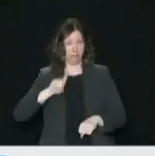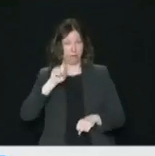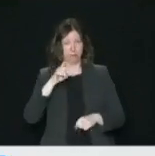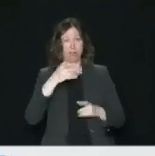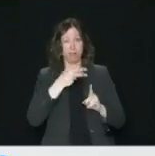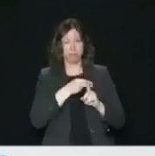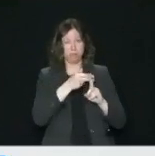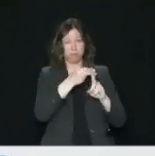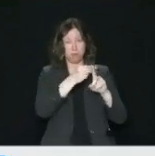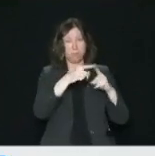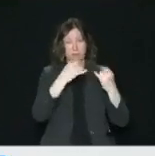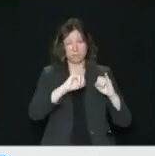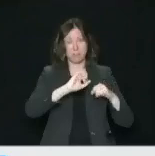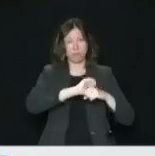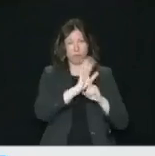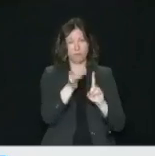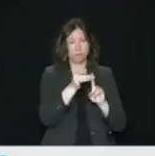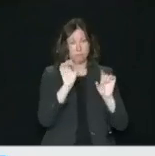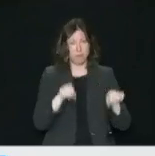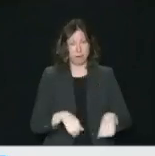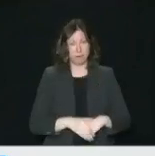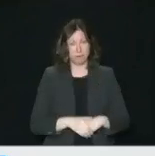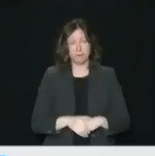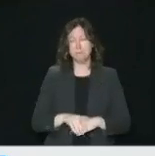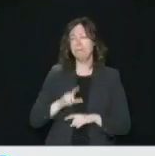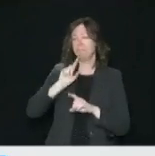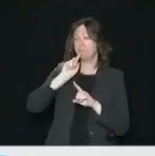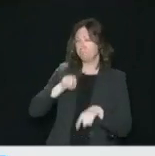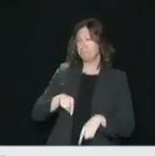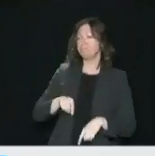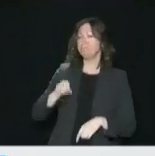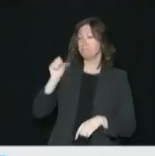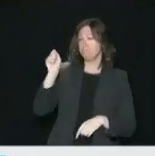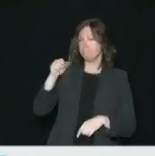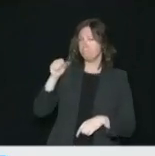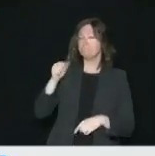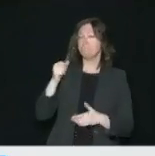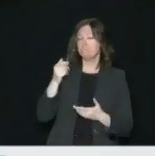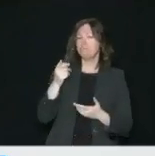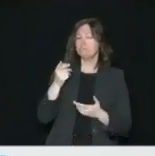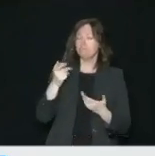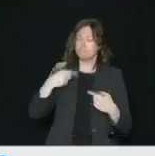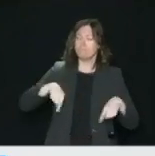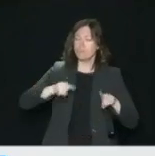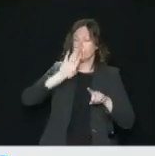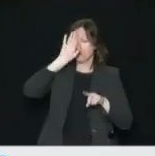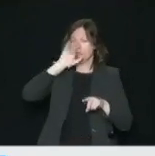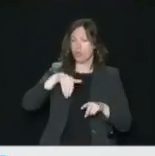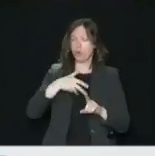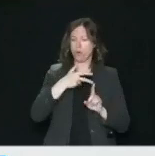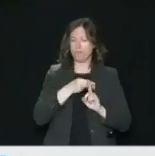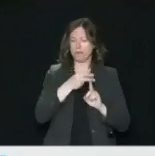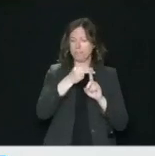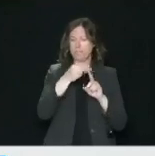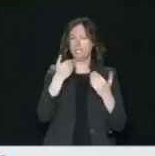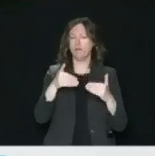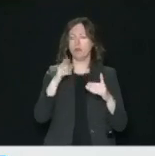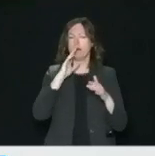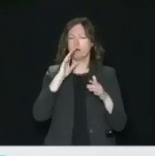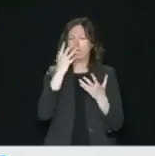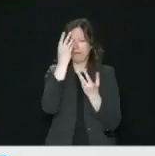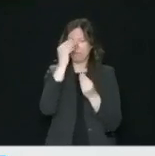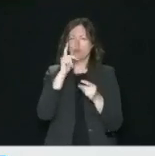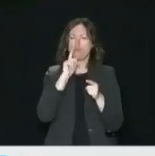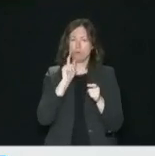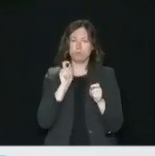questions that scientists are continuing to analyze on an ongoing basis. I can't tell you right now what the future holds